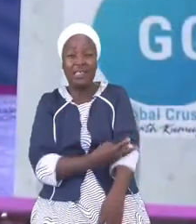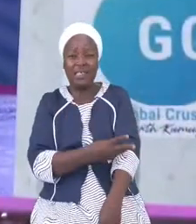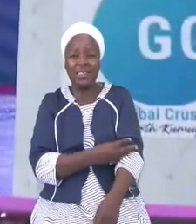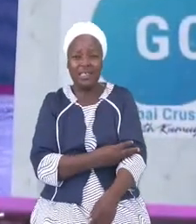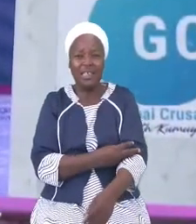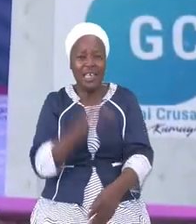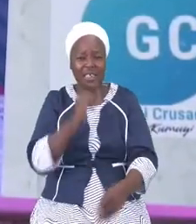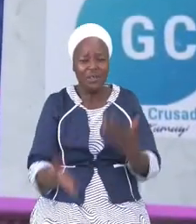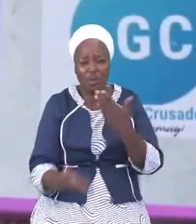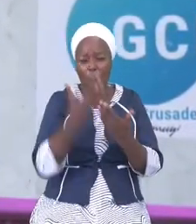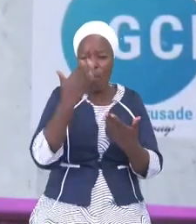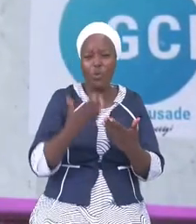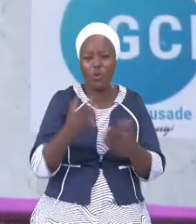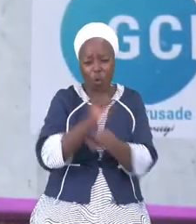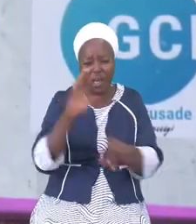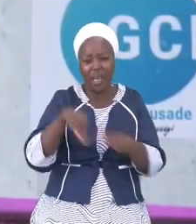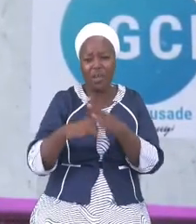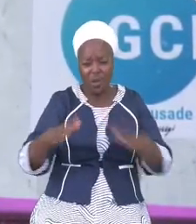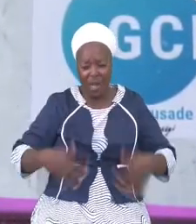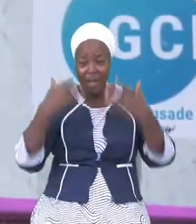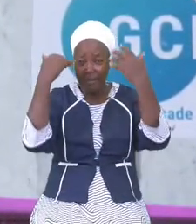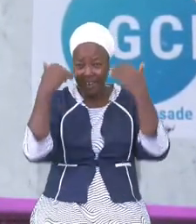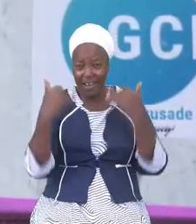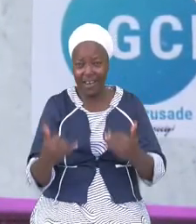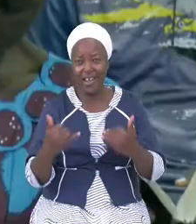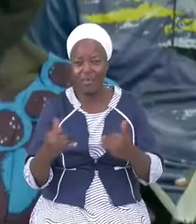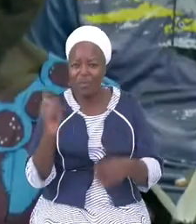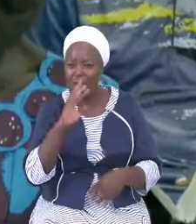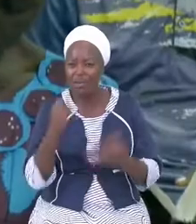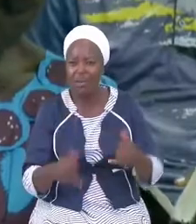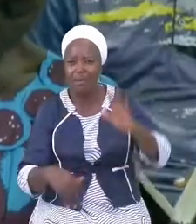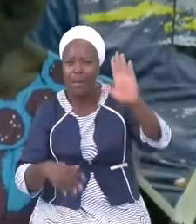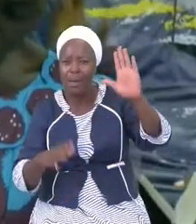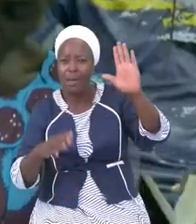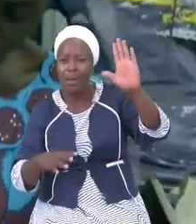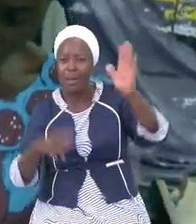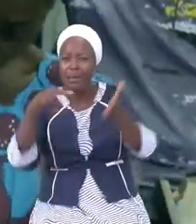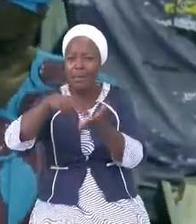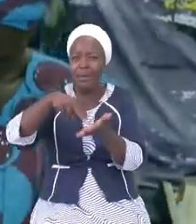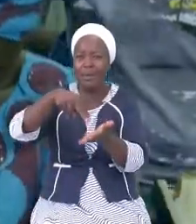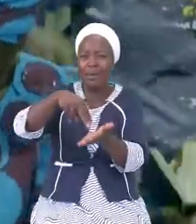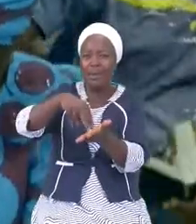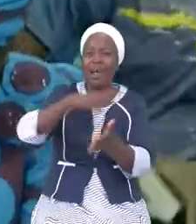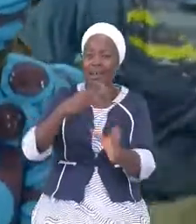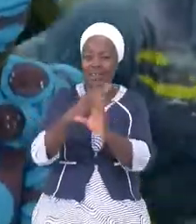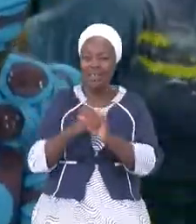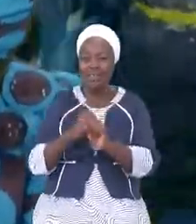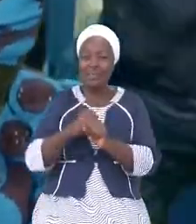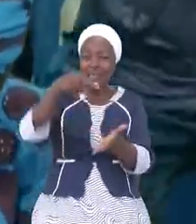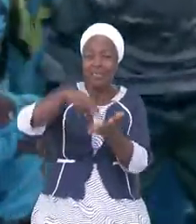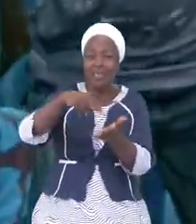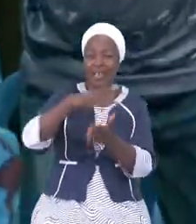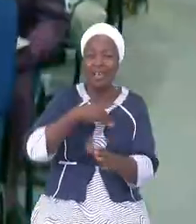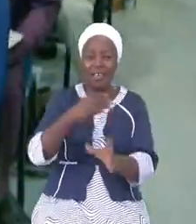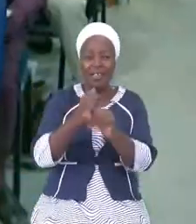to work in your life right now. What are you? Stand up and receive. Stand up